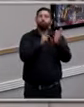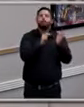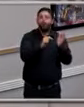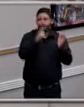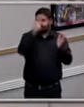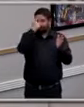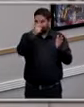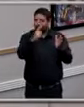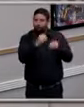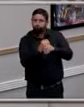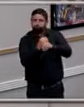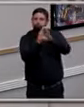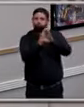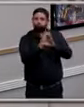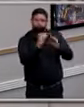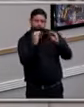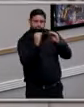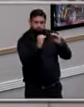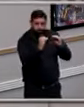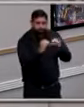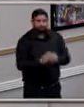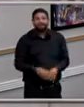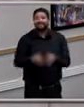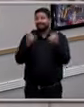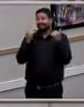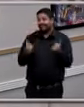In regards to grades in Canvas,